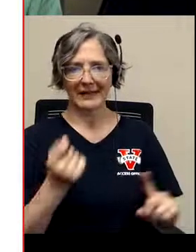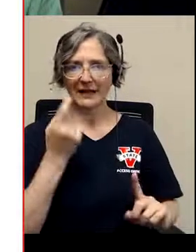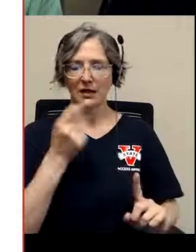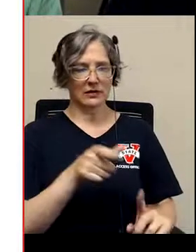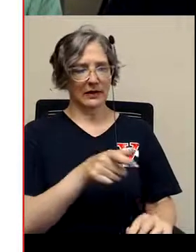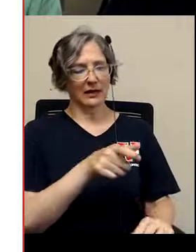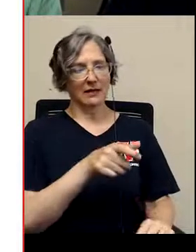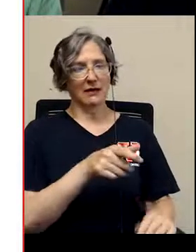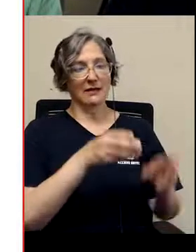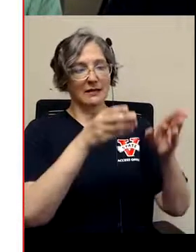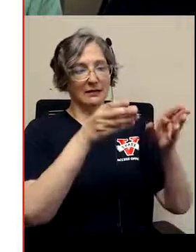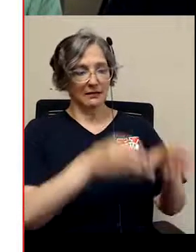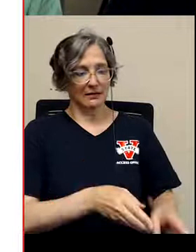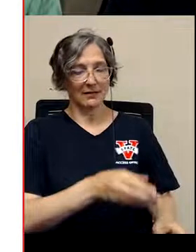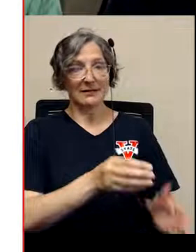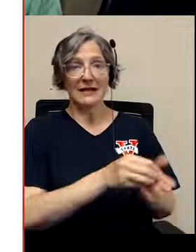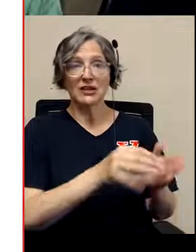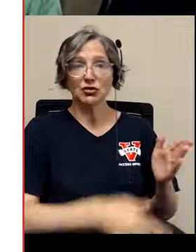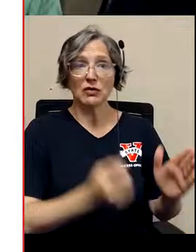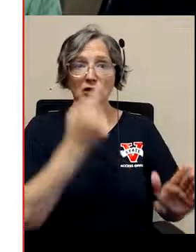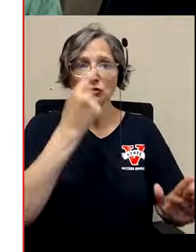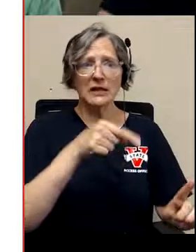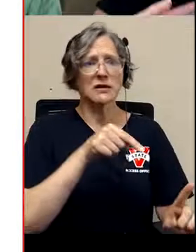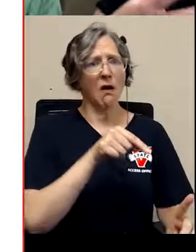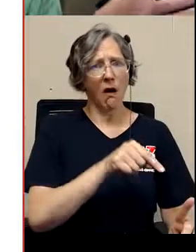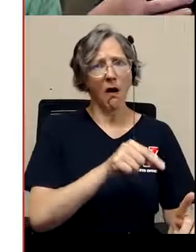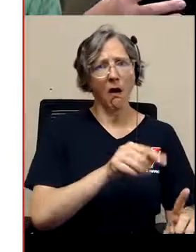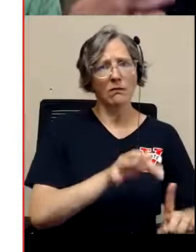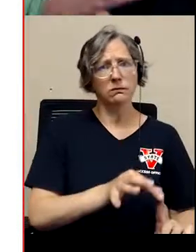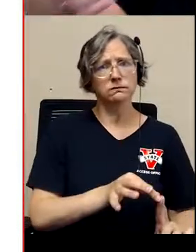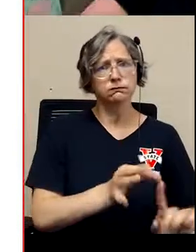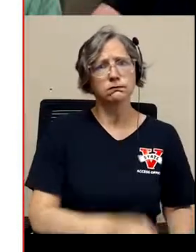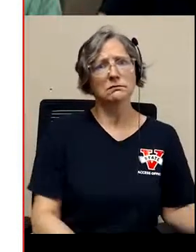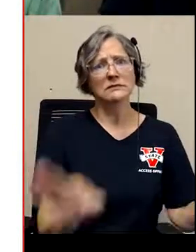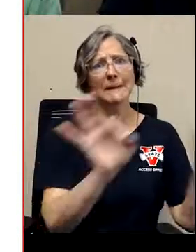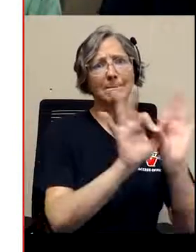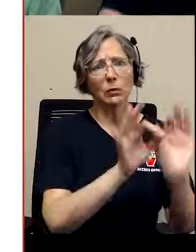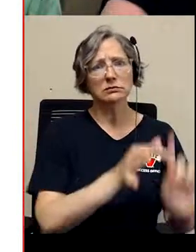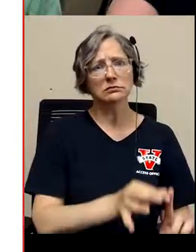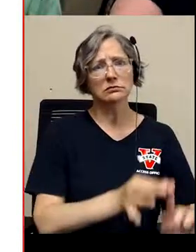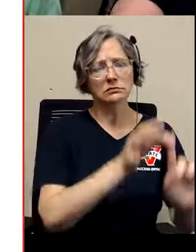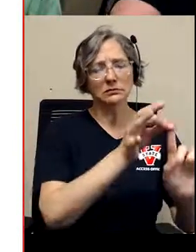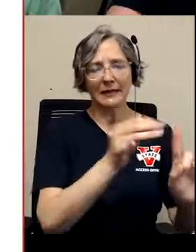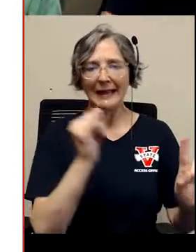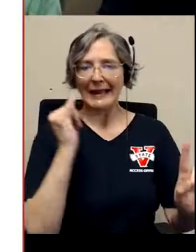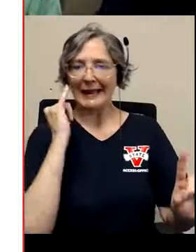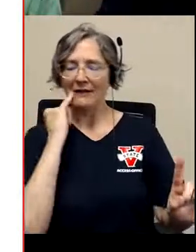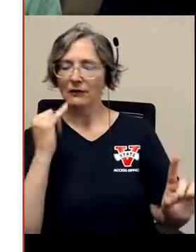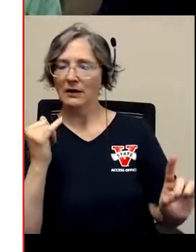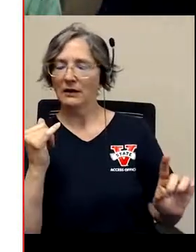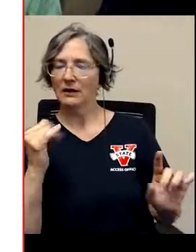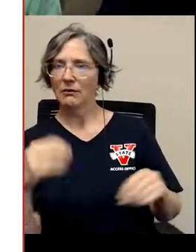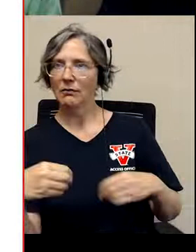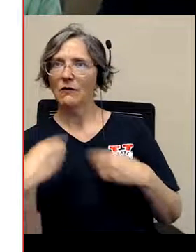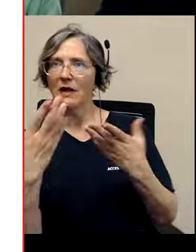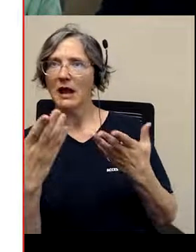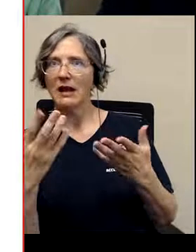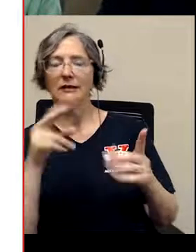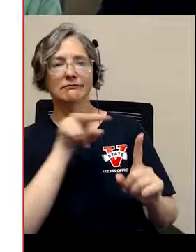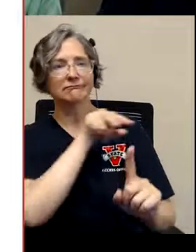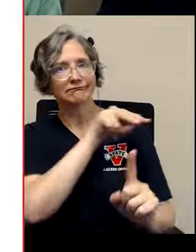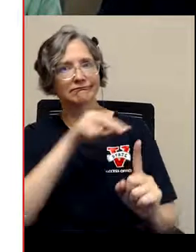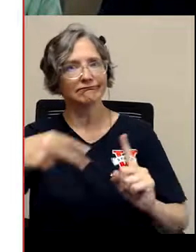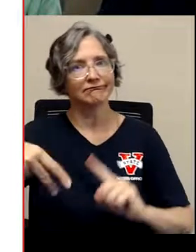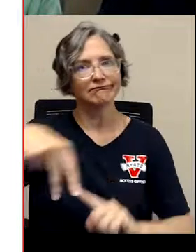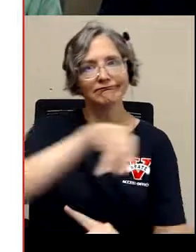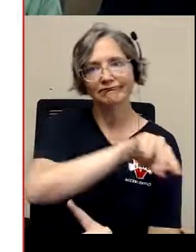the classroom is important, it's unique. And then if we present multiple perspectives, then